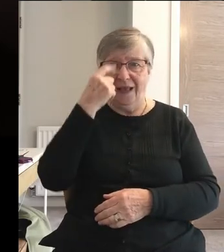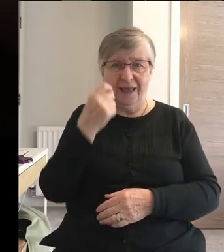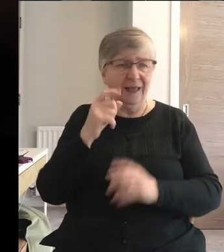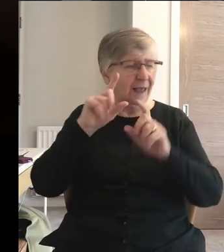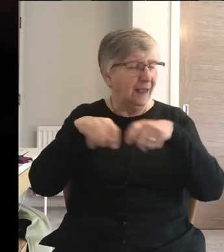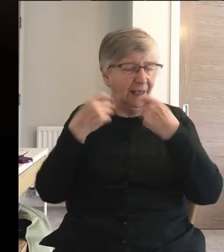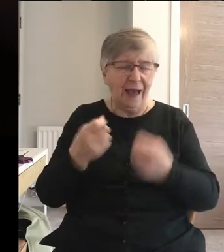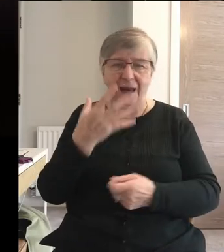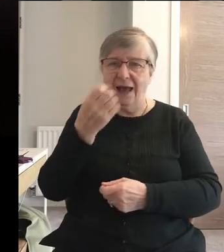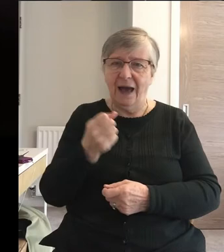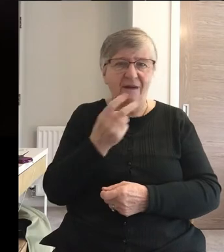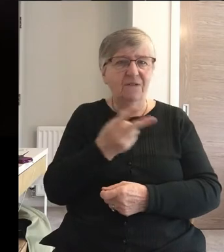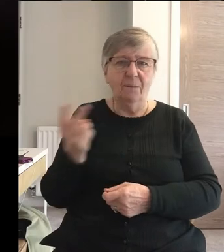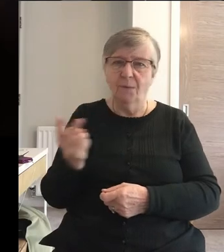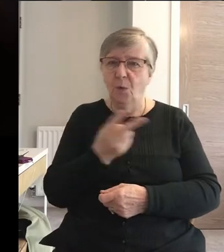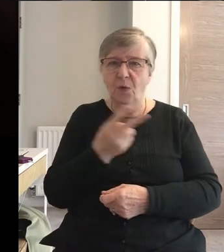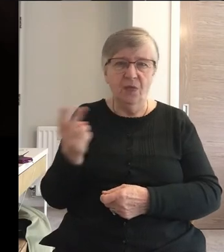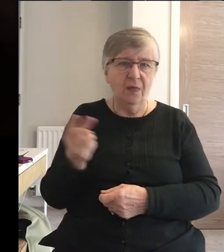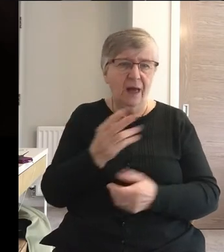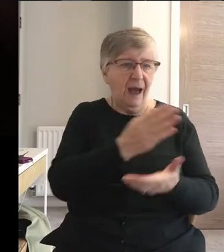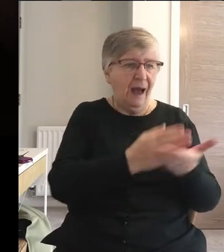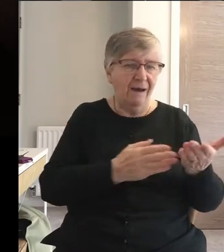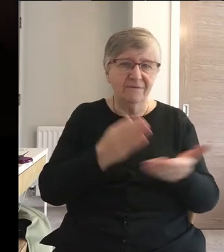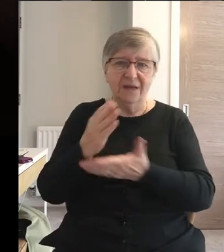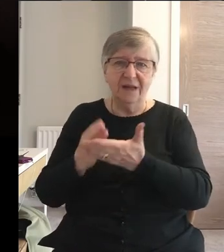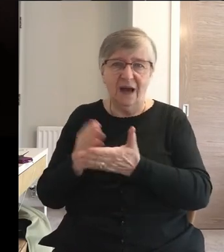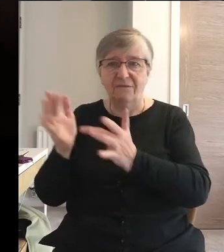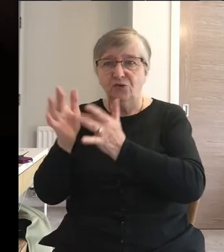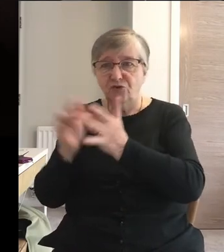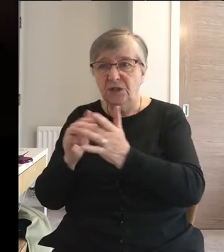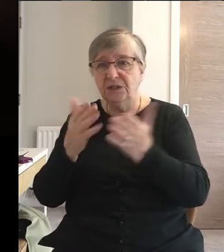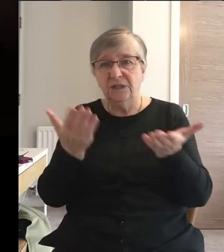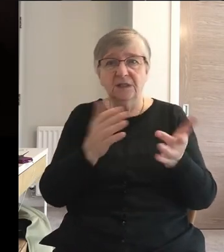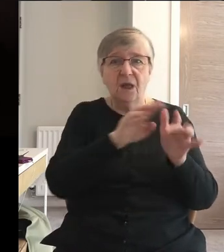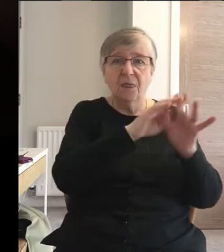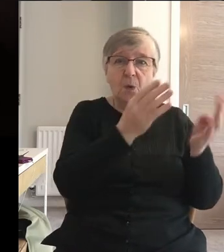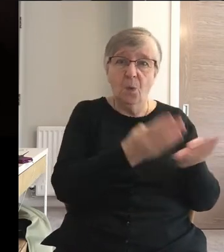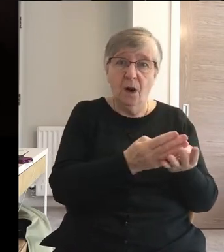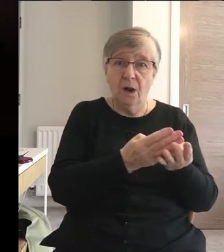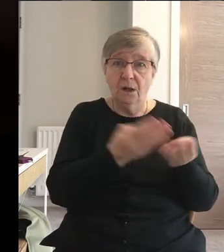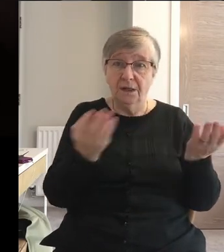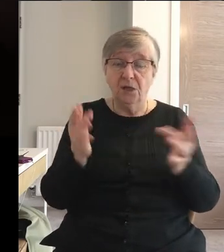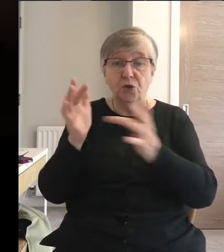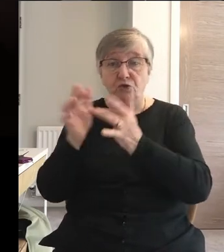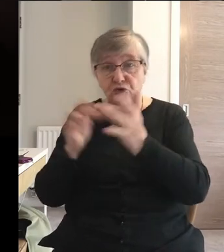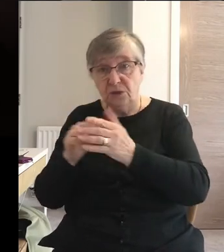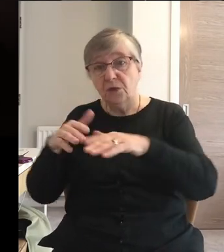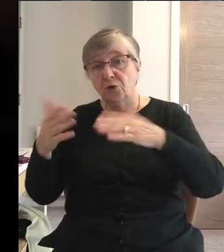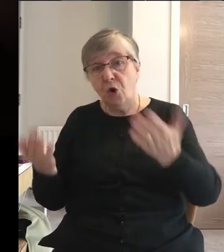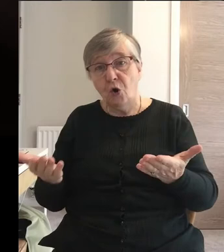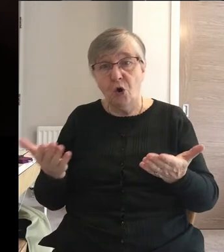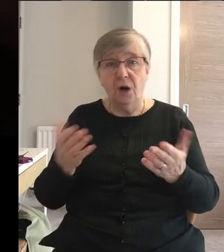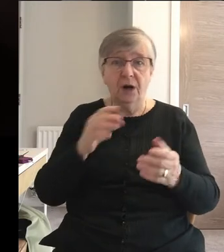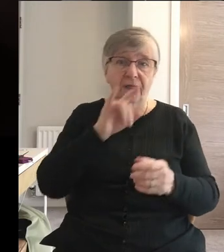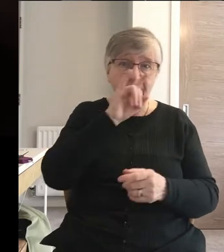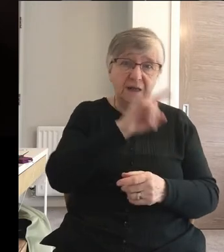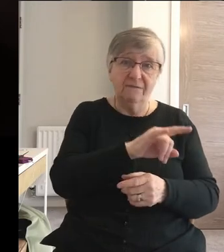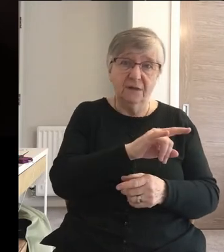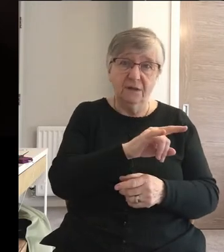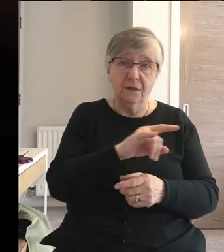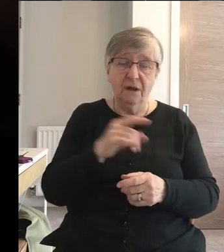can't have a bit of both, a bit of Jesus and the world. It is either Jesus or the devil. We are either for Jesus or against